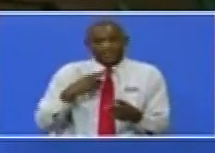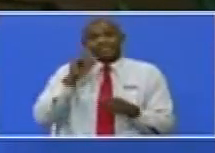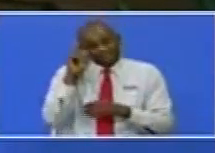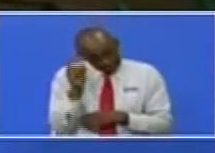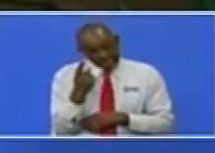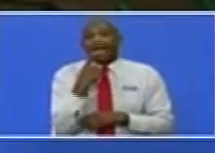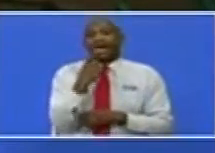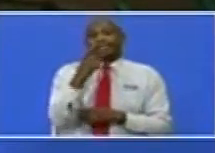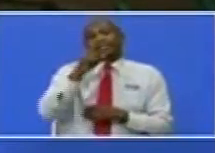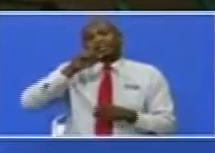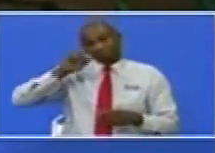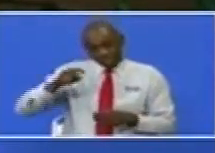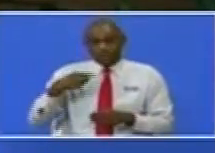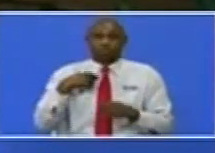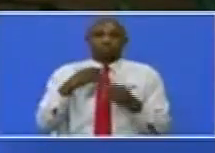$100 million to allow us